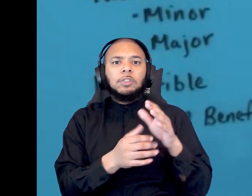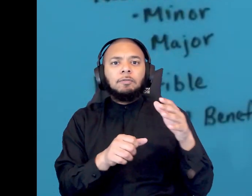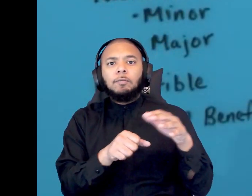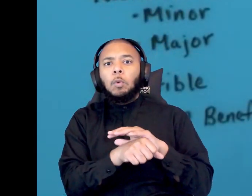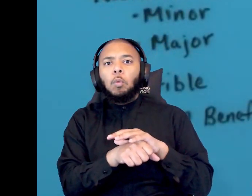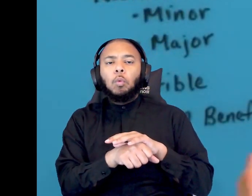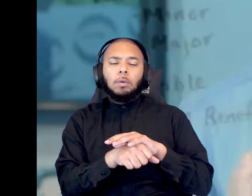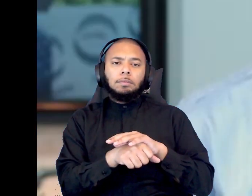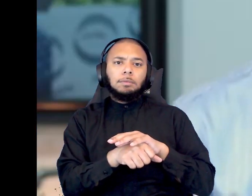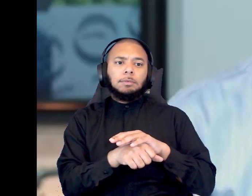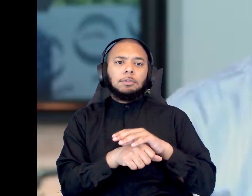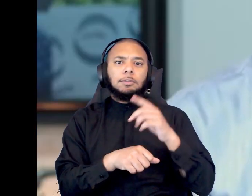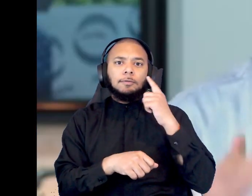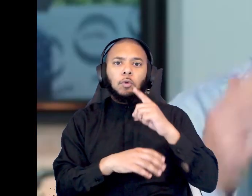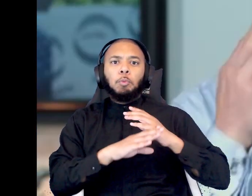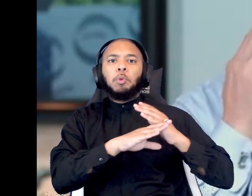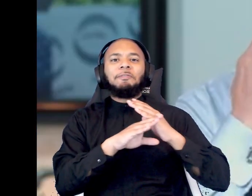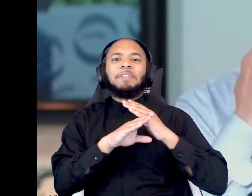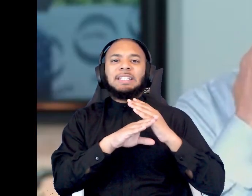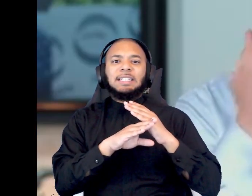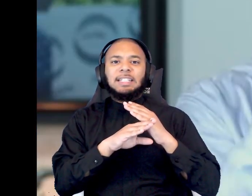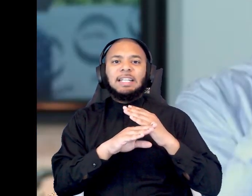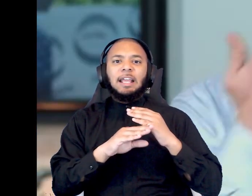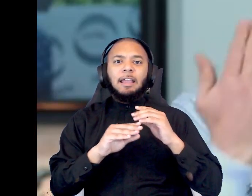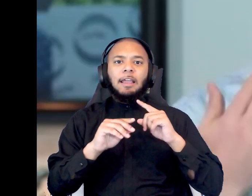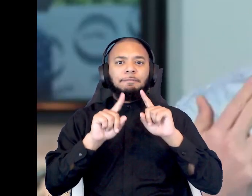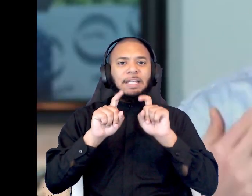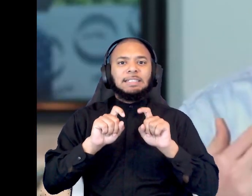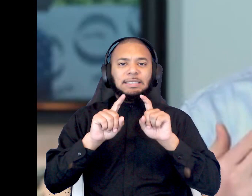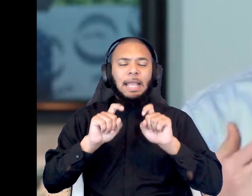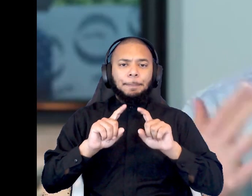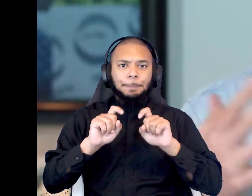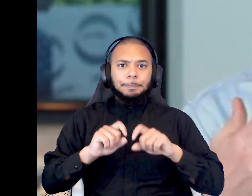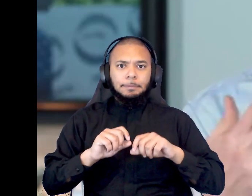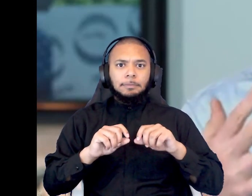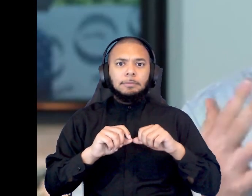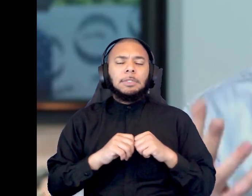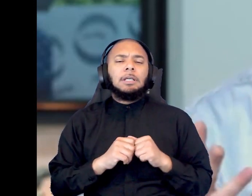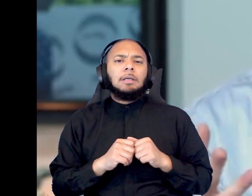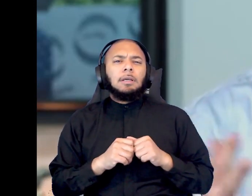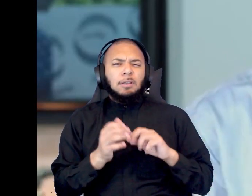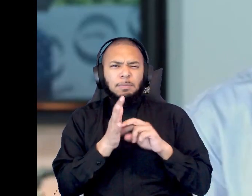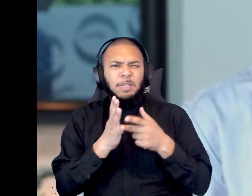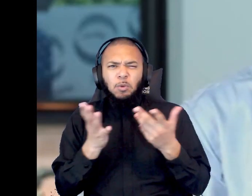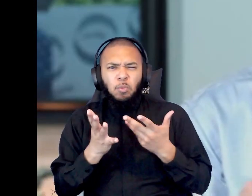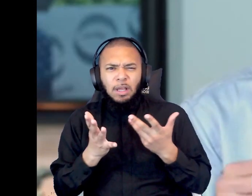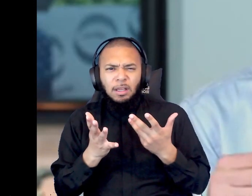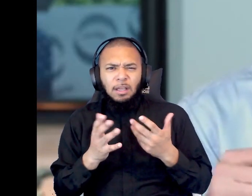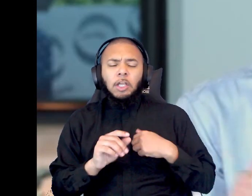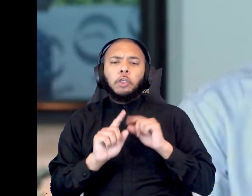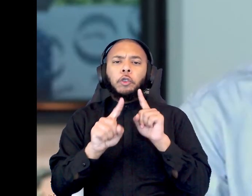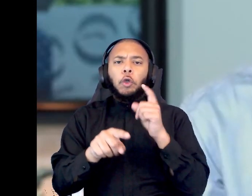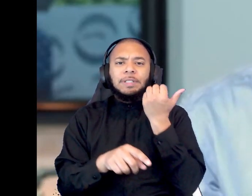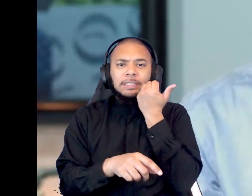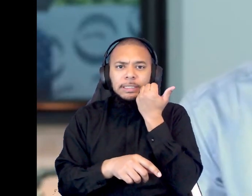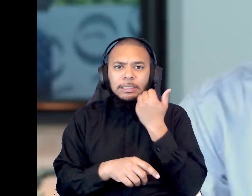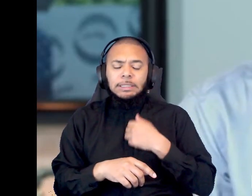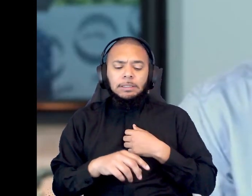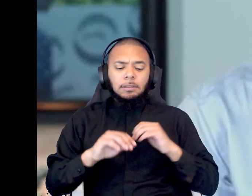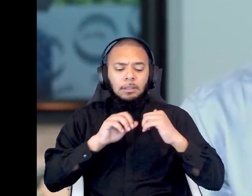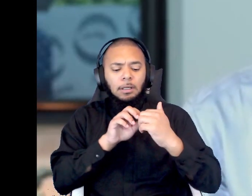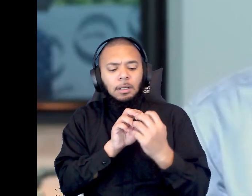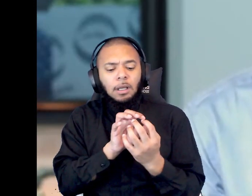is a preventative exam? That's where they take x-rays of your teeth to look for any decay. It's where somebody